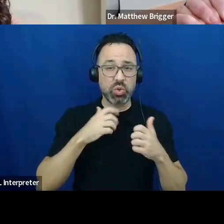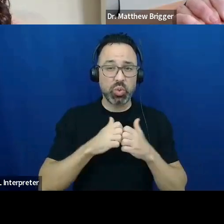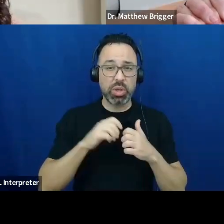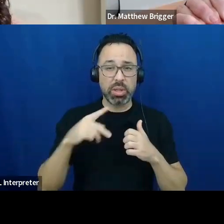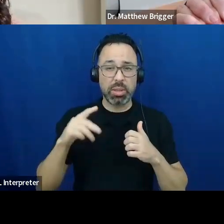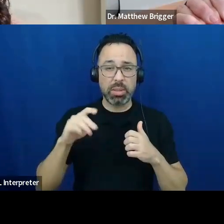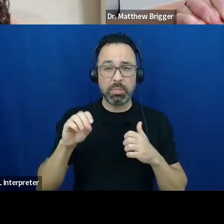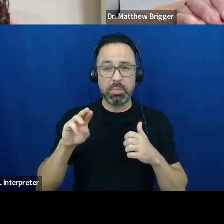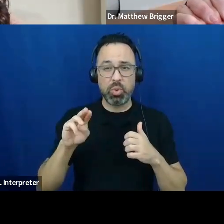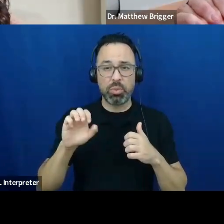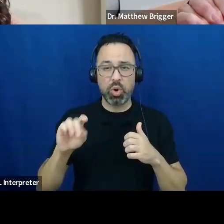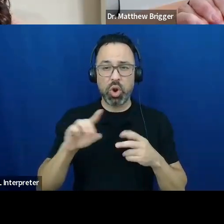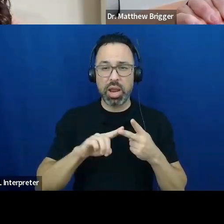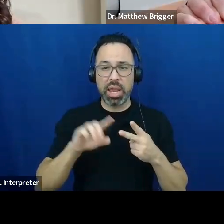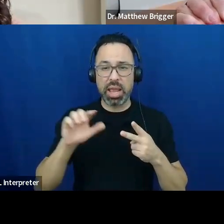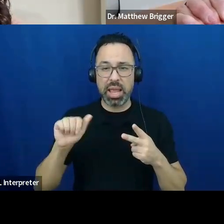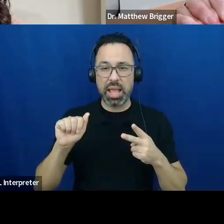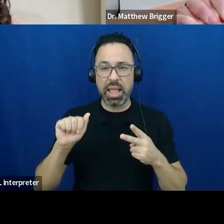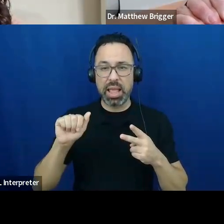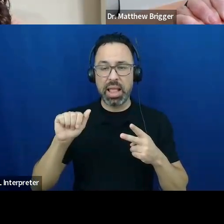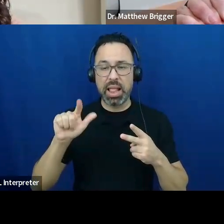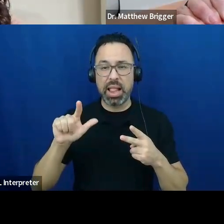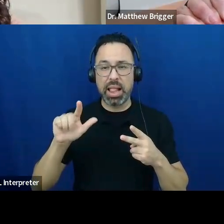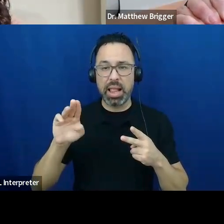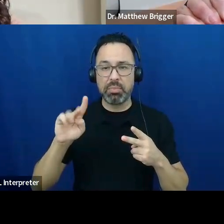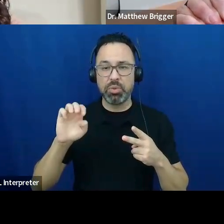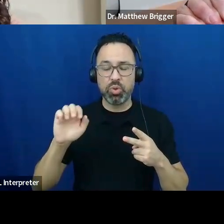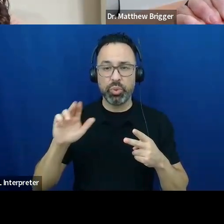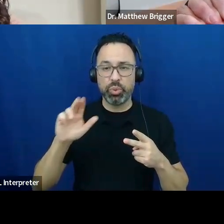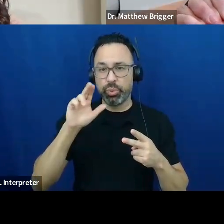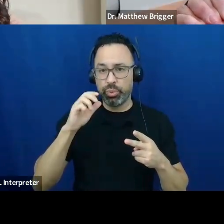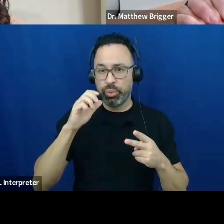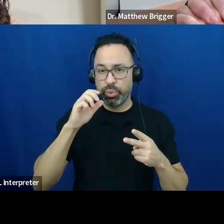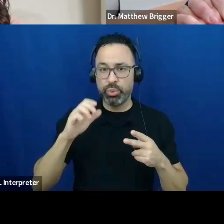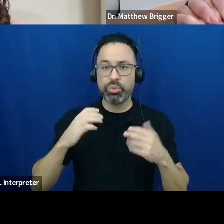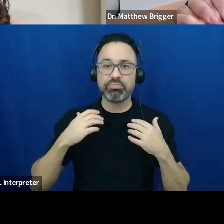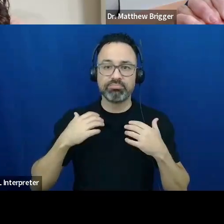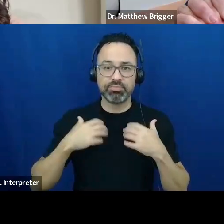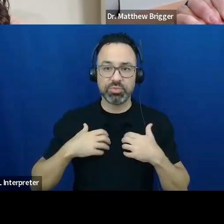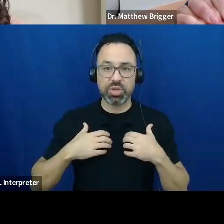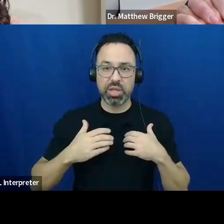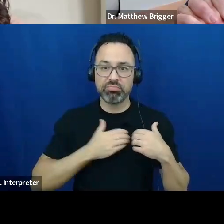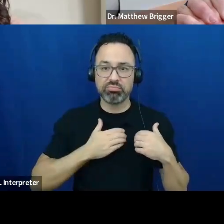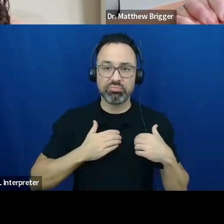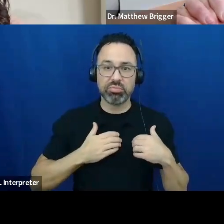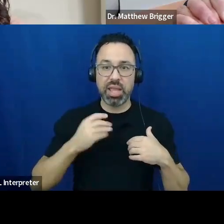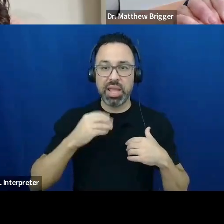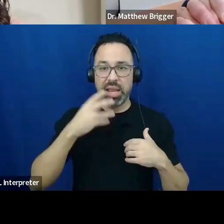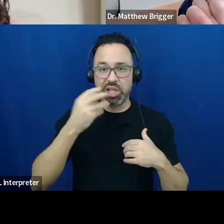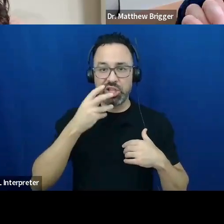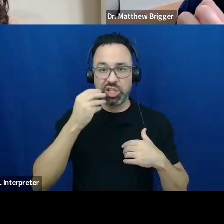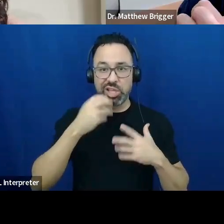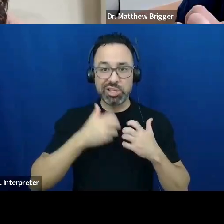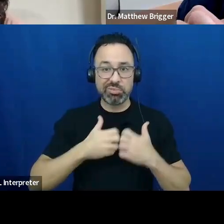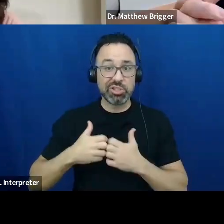Pulmicort and albuterol nebulizers, chest PT, and the use of a suction machine.